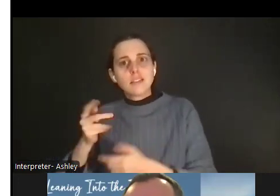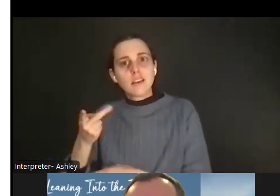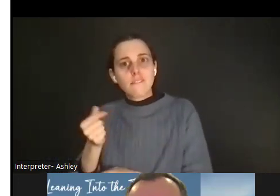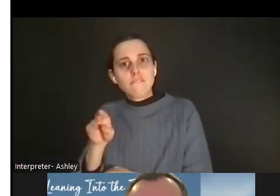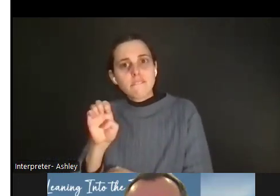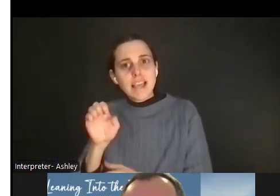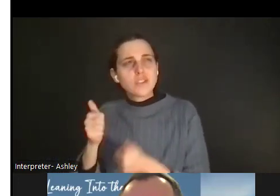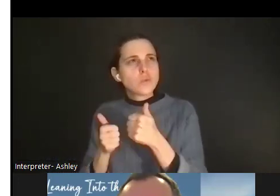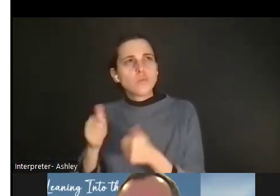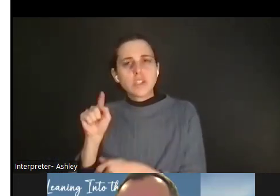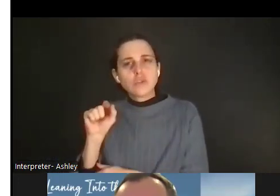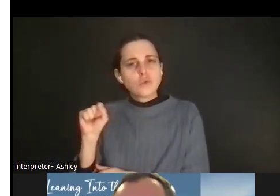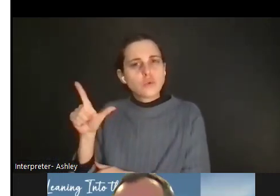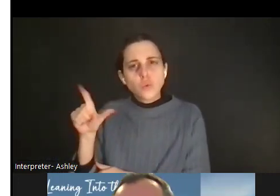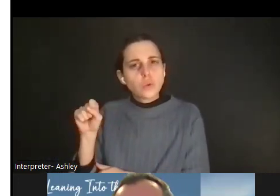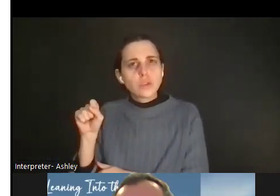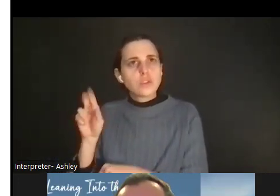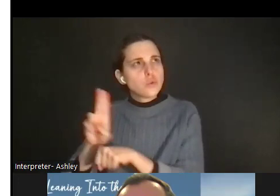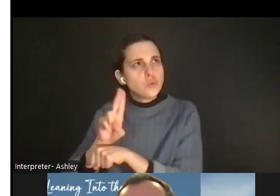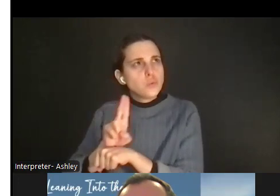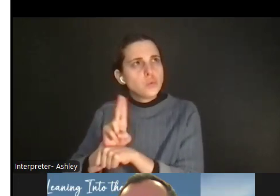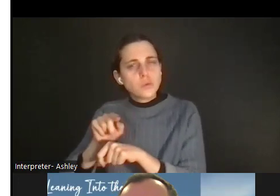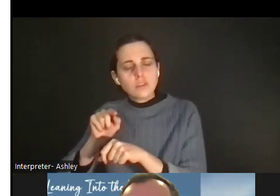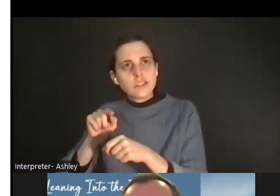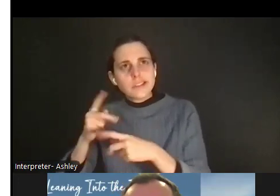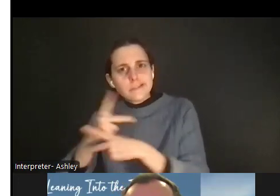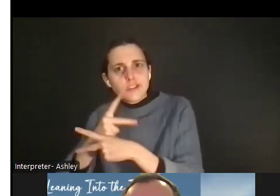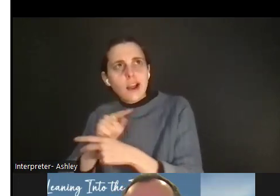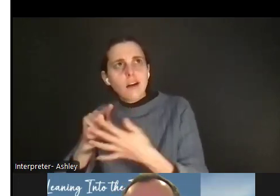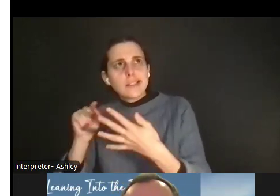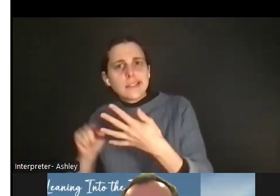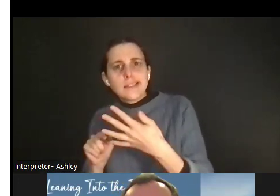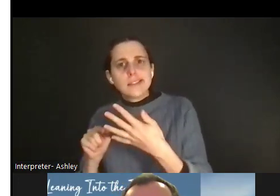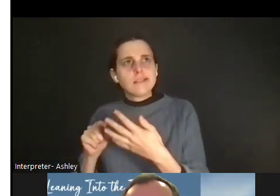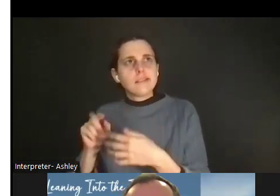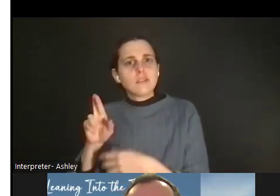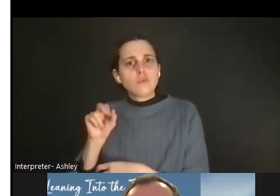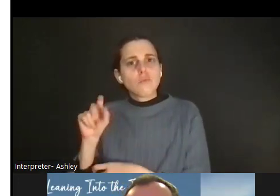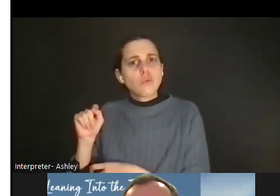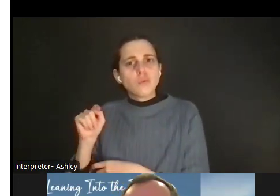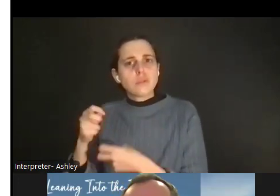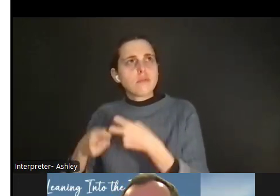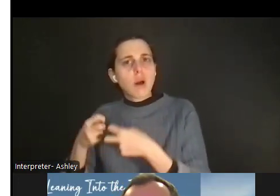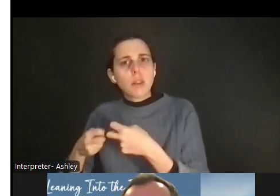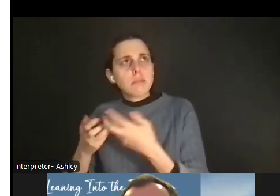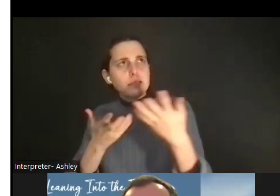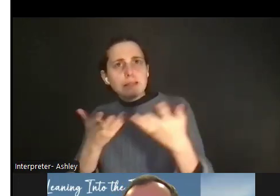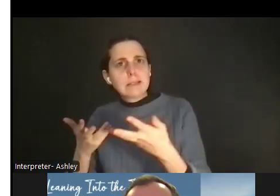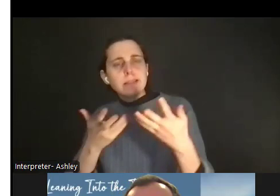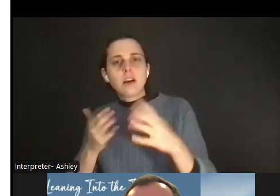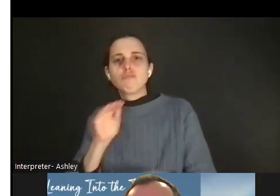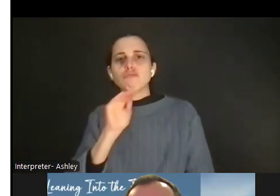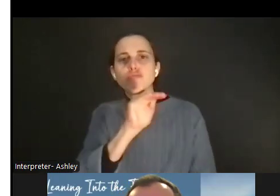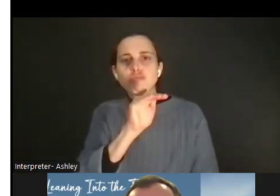to find that those root causes. And that's when usually the mentors are pulled. So again, it's not a push, but